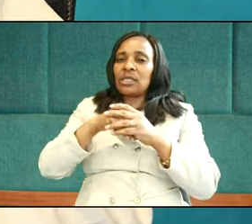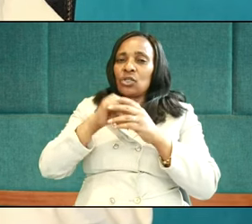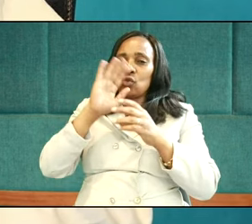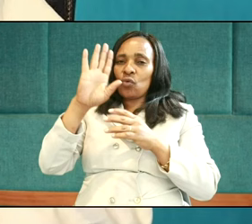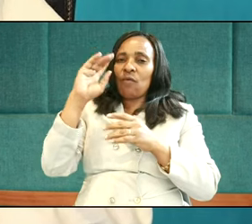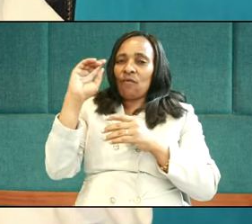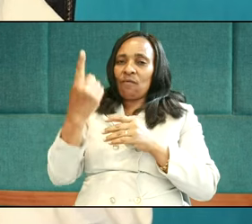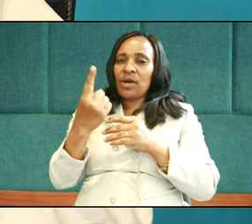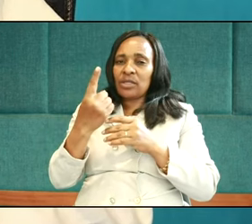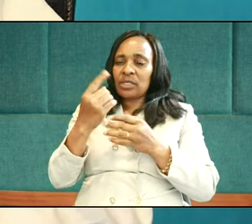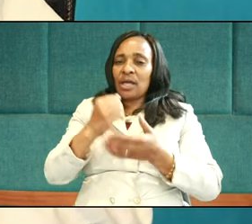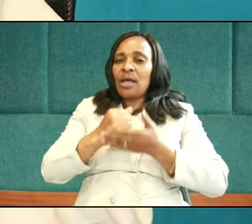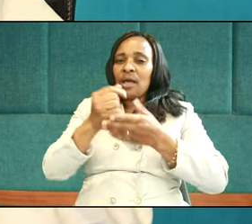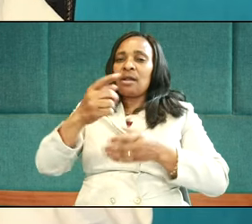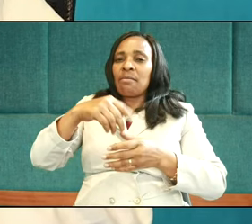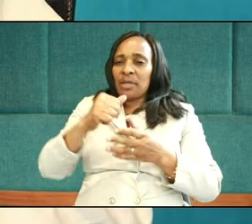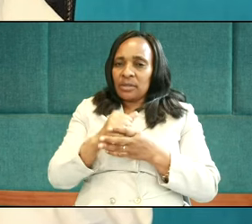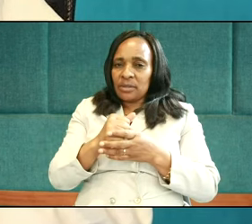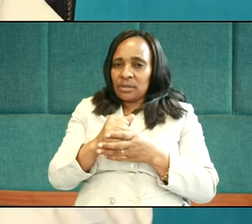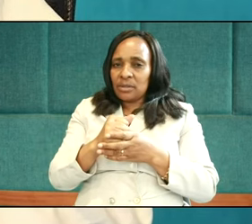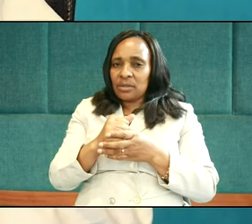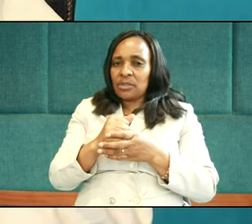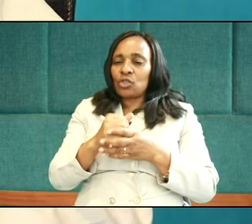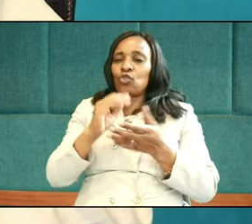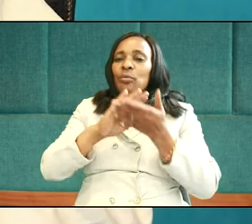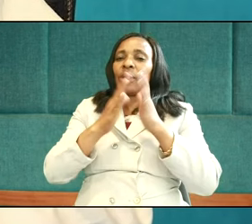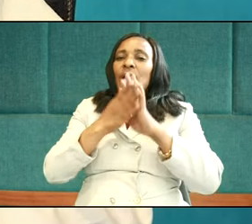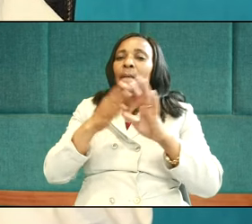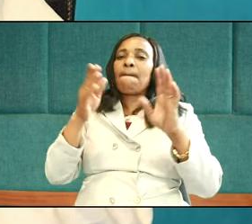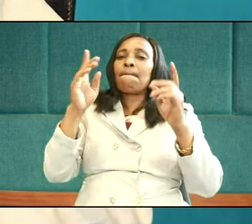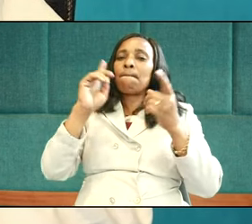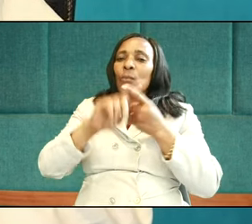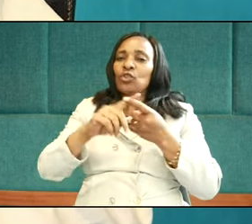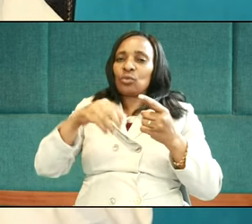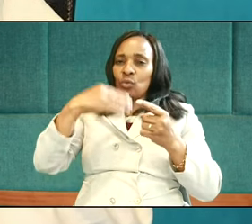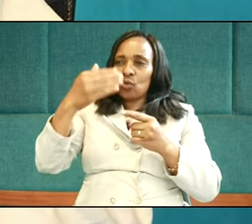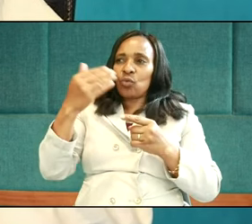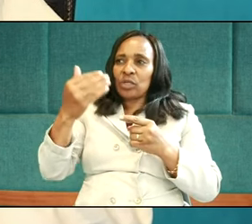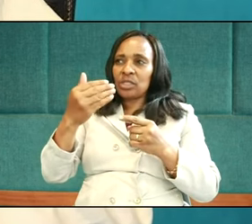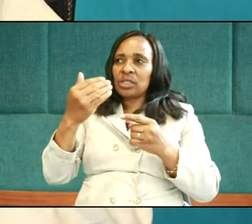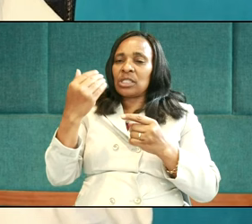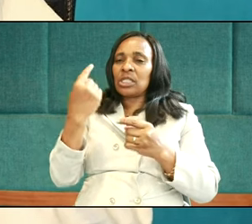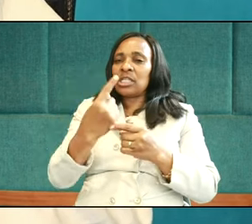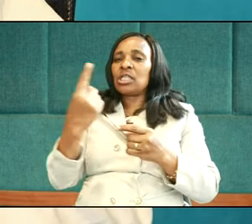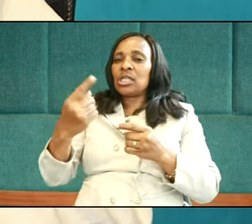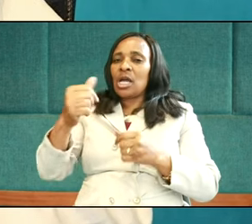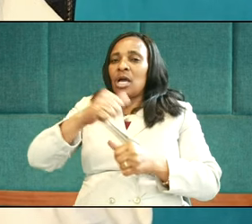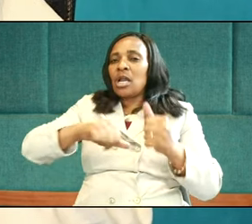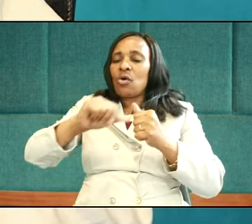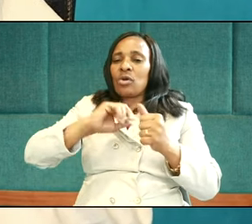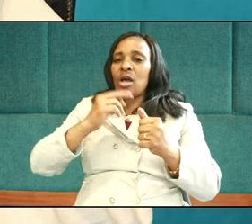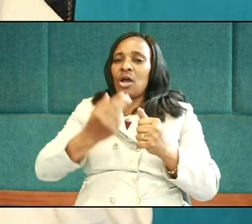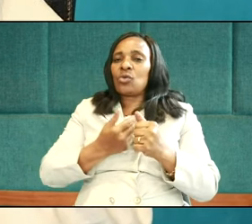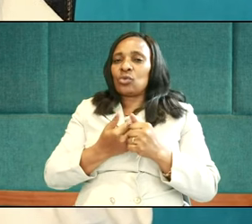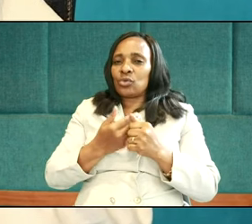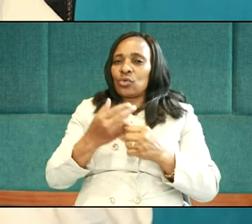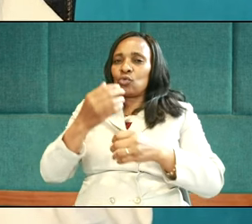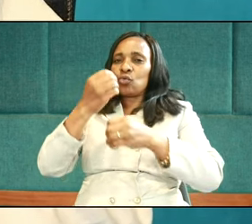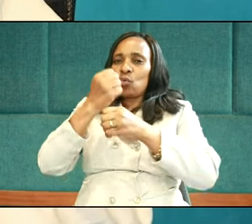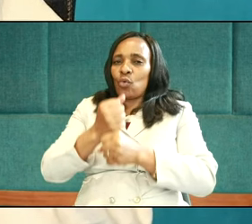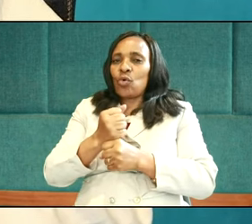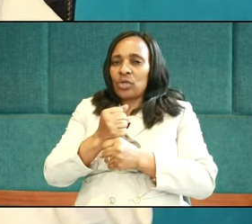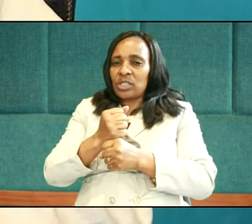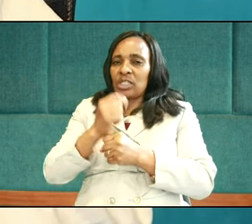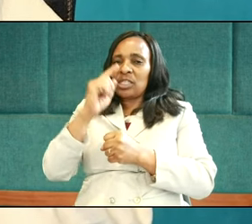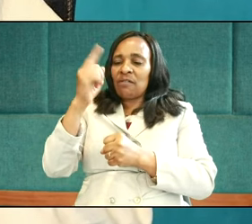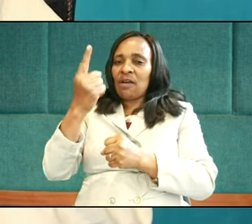lives. Help us to be positive influences to everyone around us, and to always maintain a